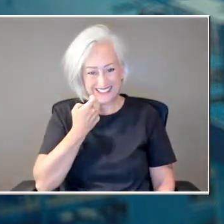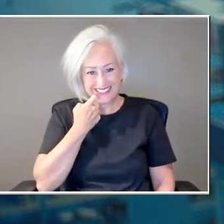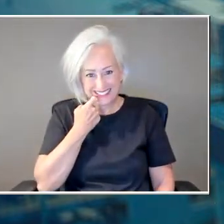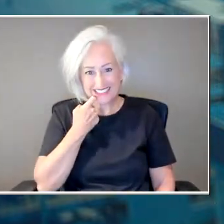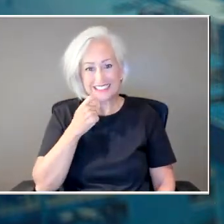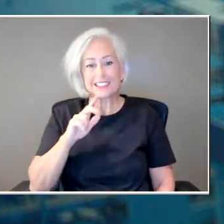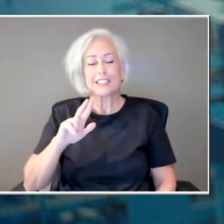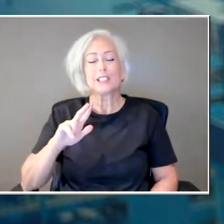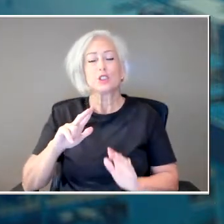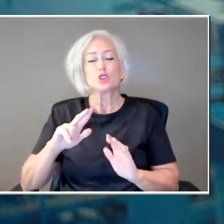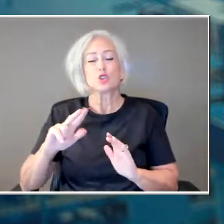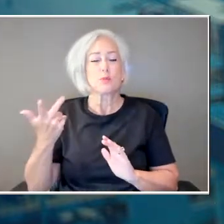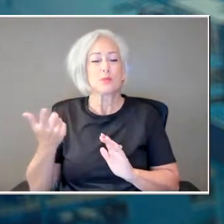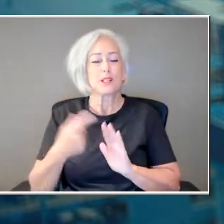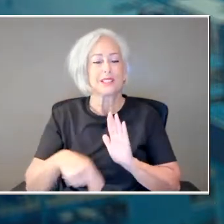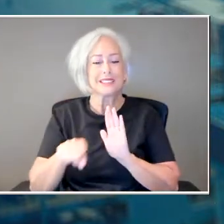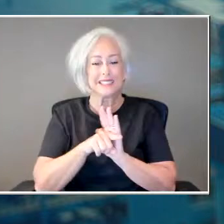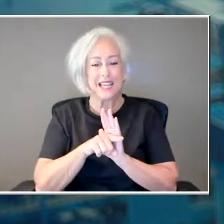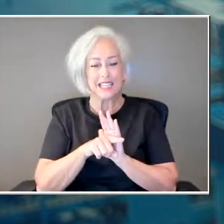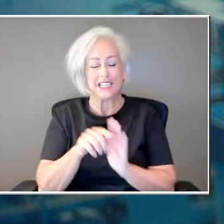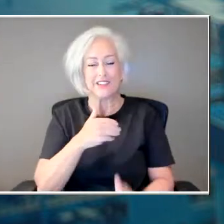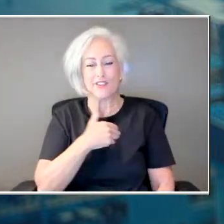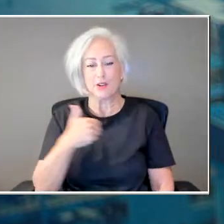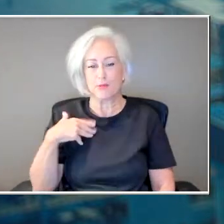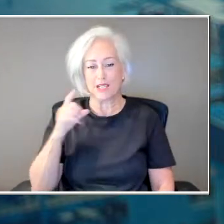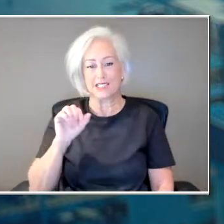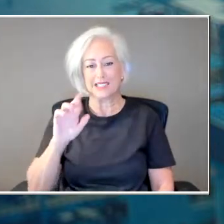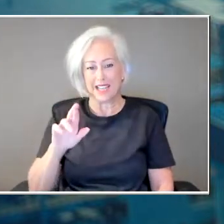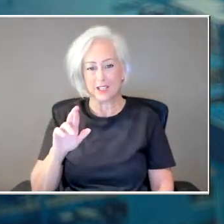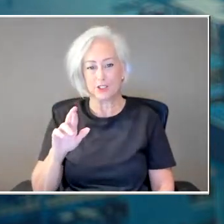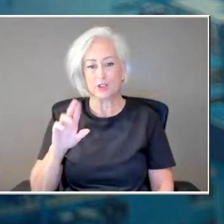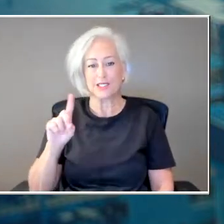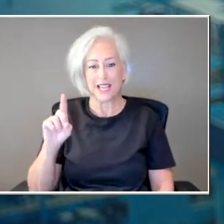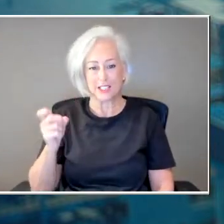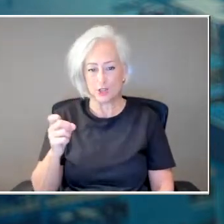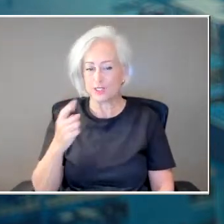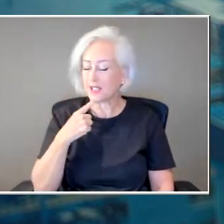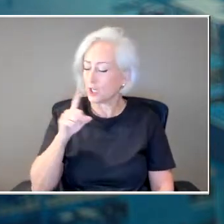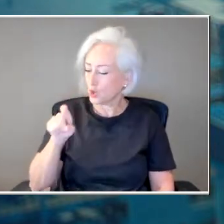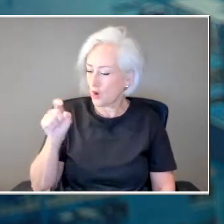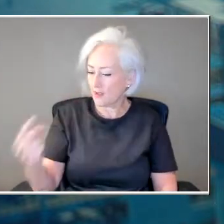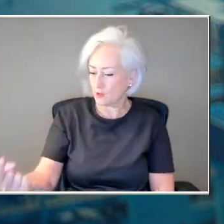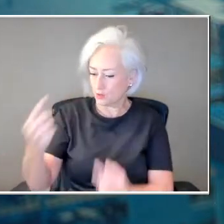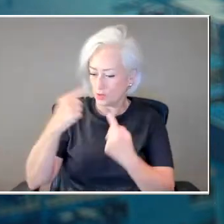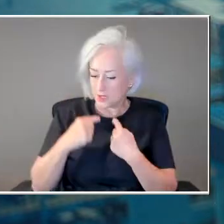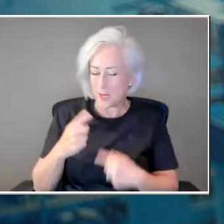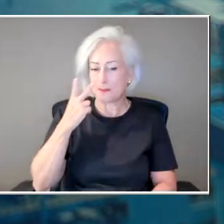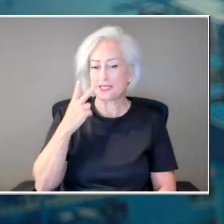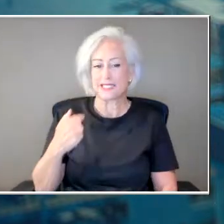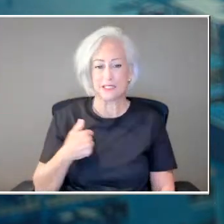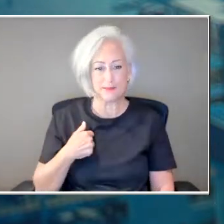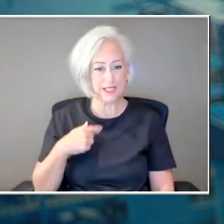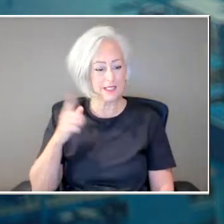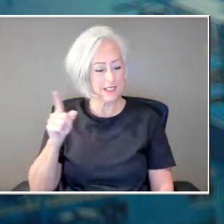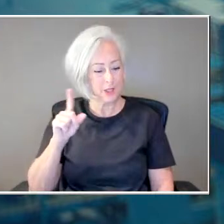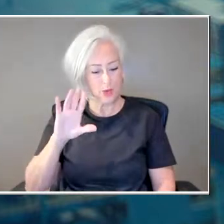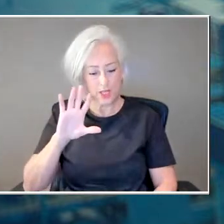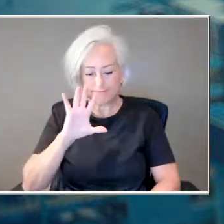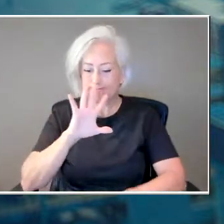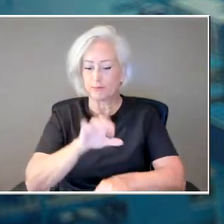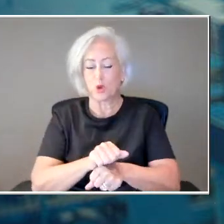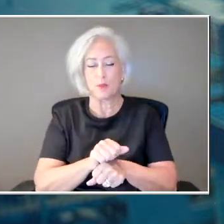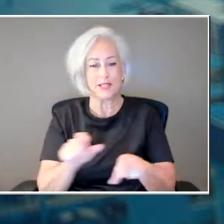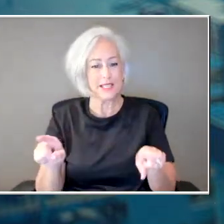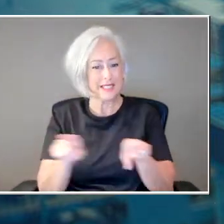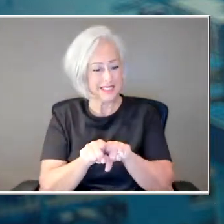cancer. And I told her, I'm like, you have to come see me. And we got her in, just like every other patient, went through the same process that I know